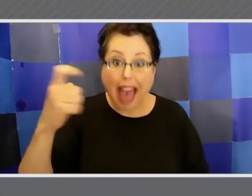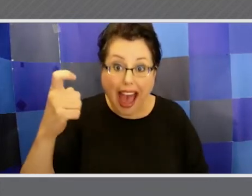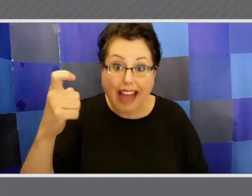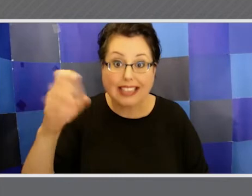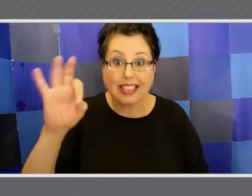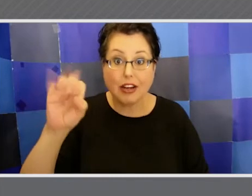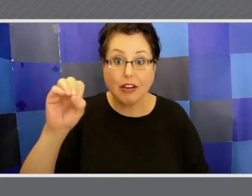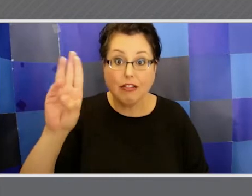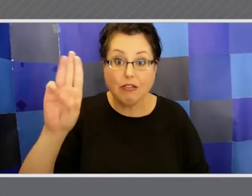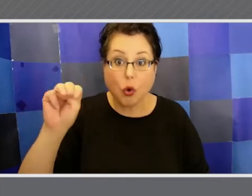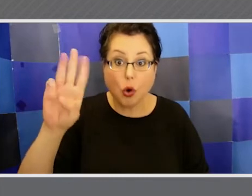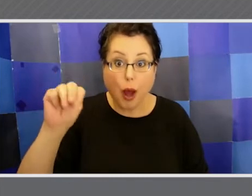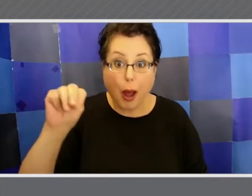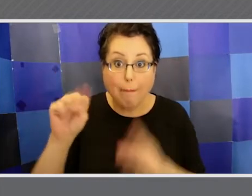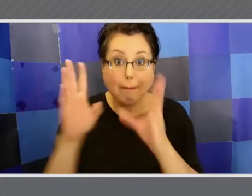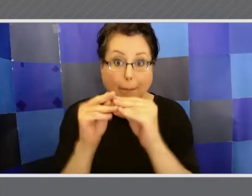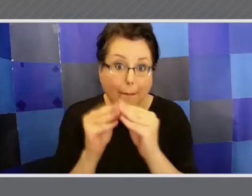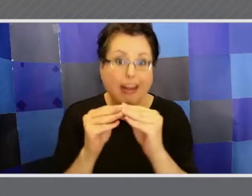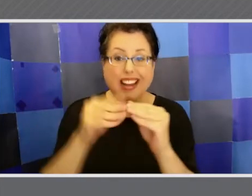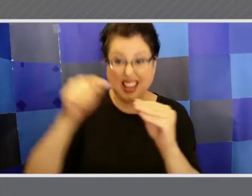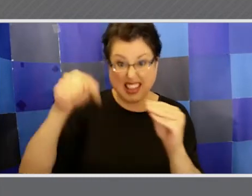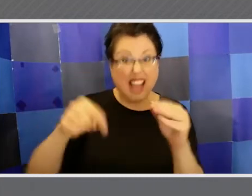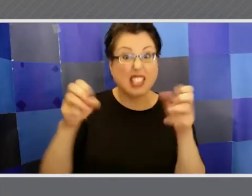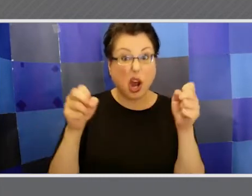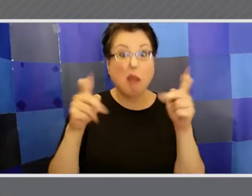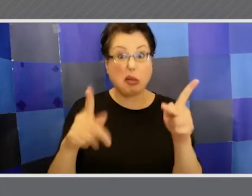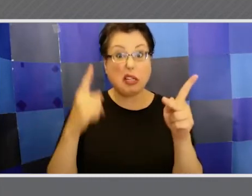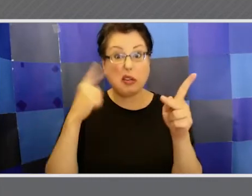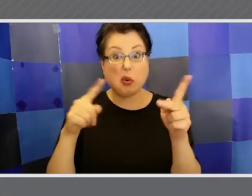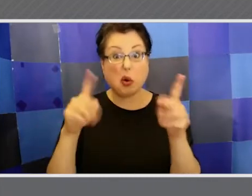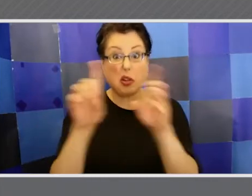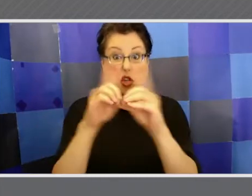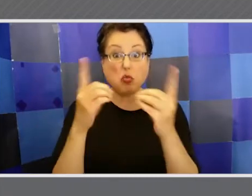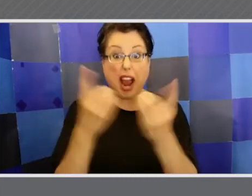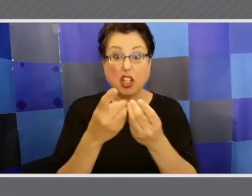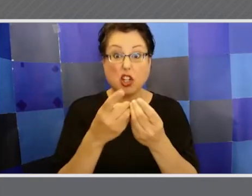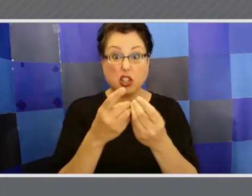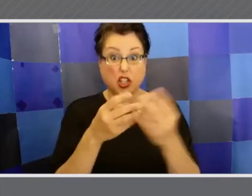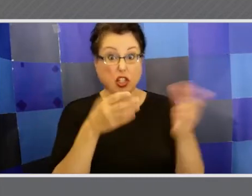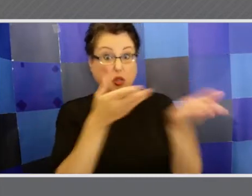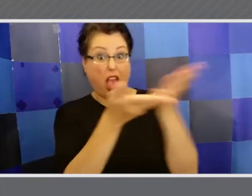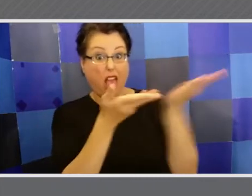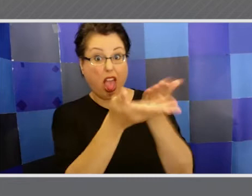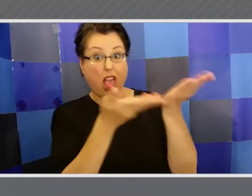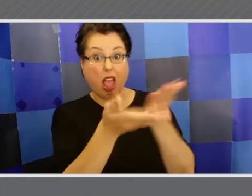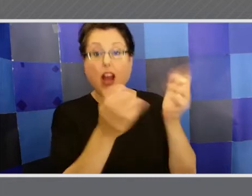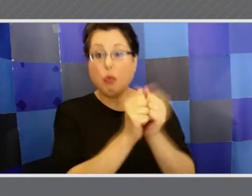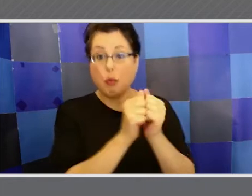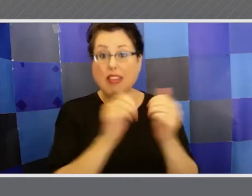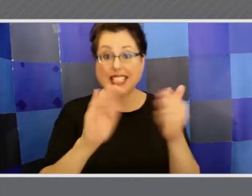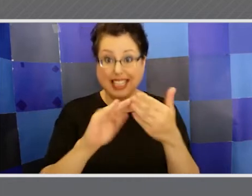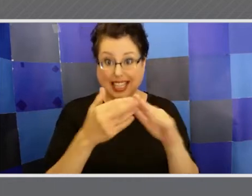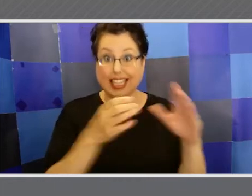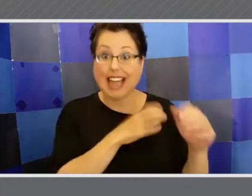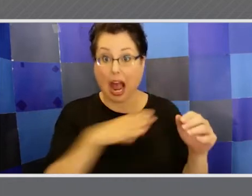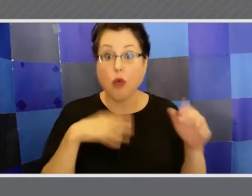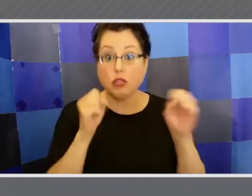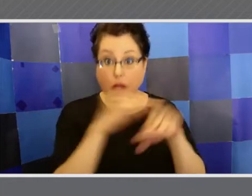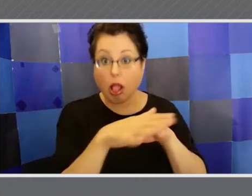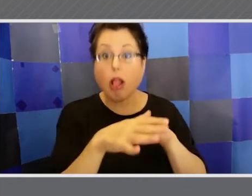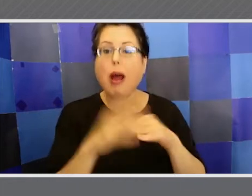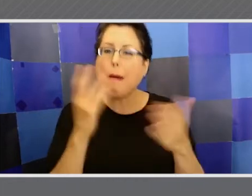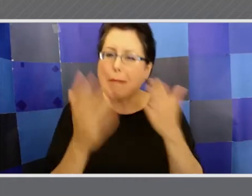This is the opportunity for department directors to interface directly with City Council. There may be revisions, there may